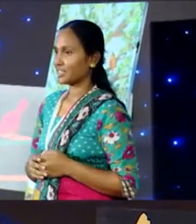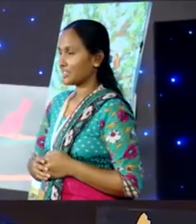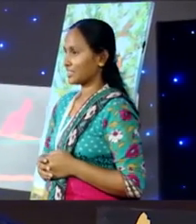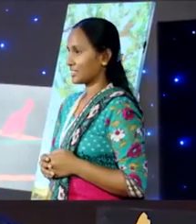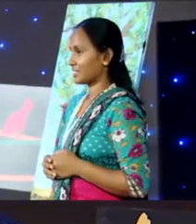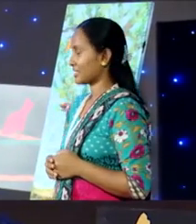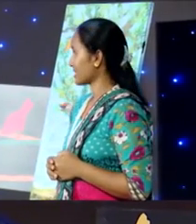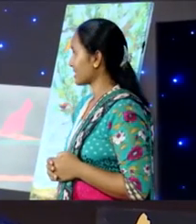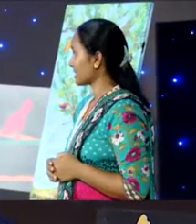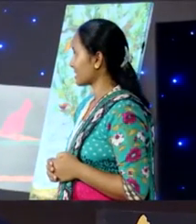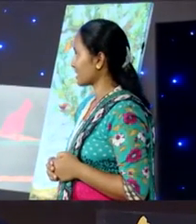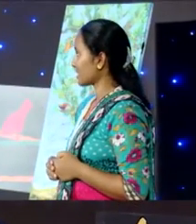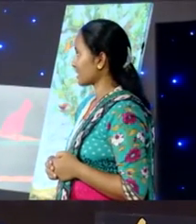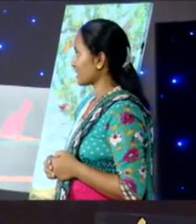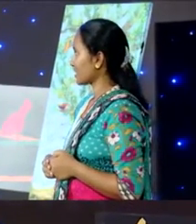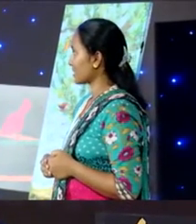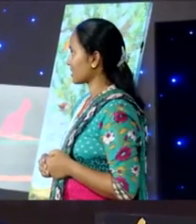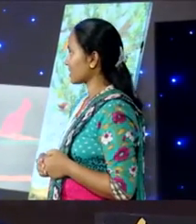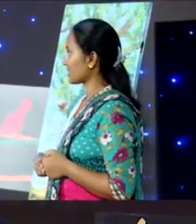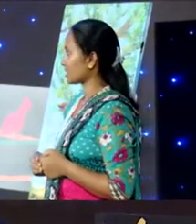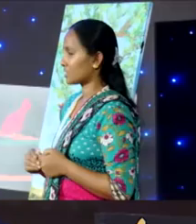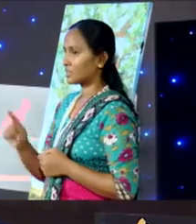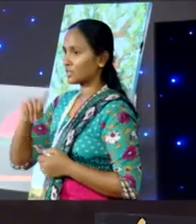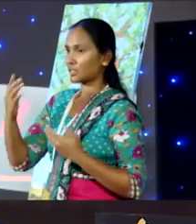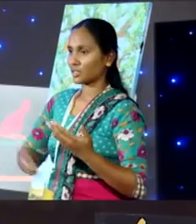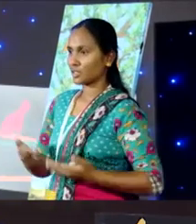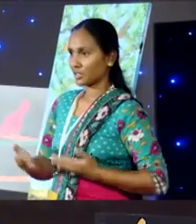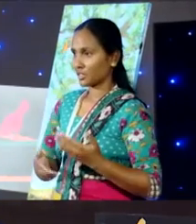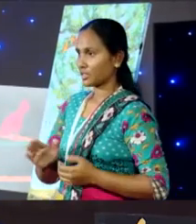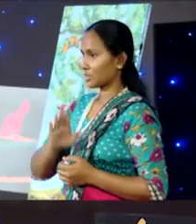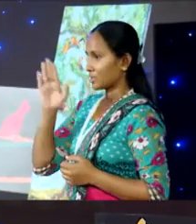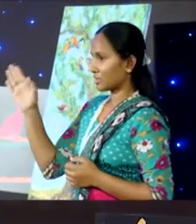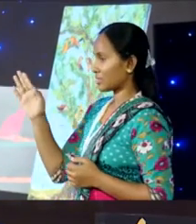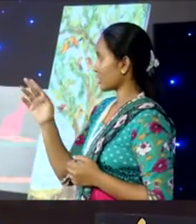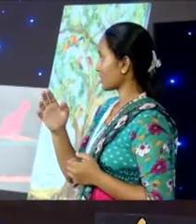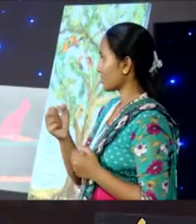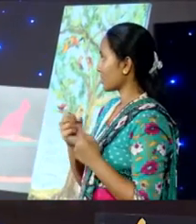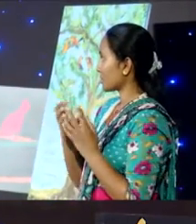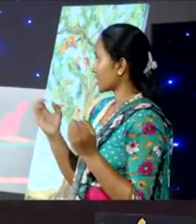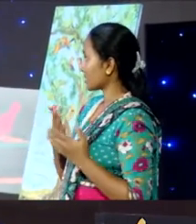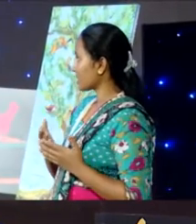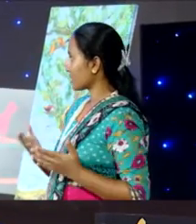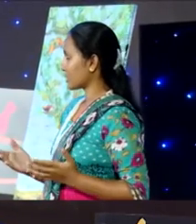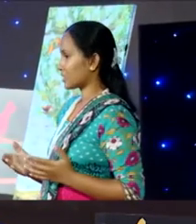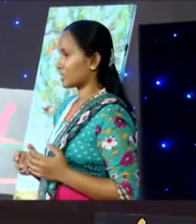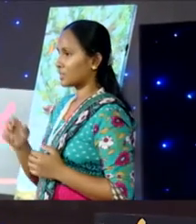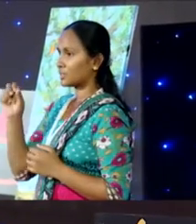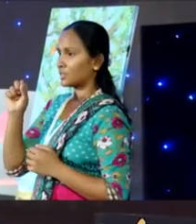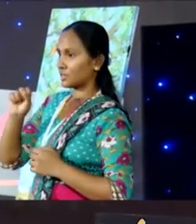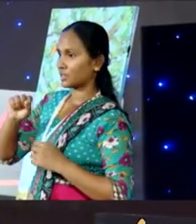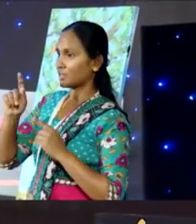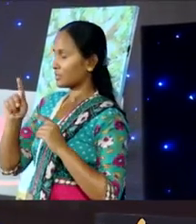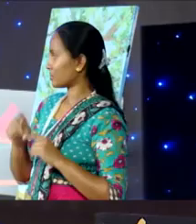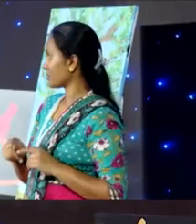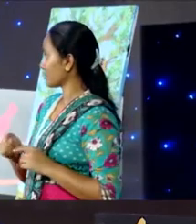aye. Since I belong to land of Kolkata, I wanted to say this as an concluding things. Swami Vivekanand was